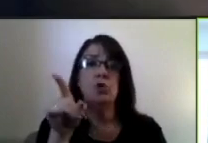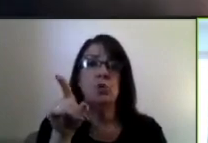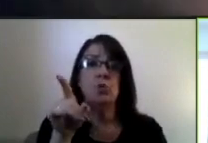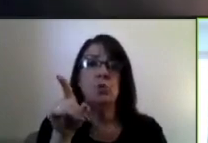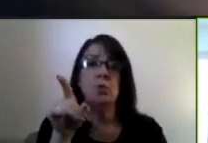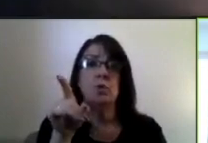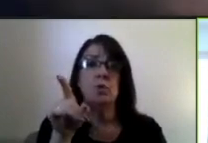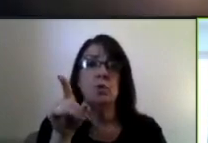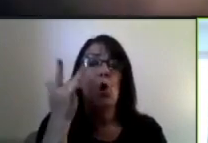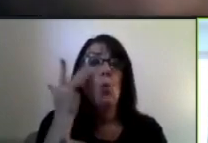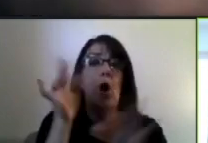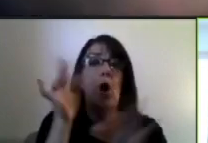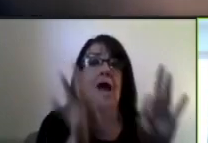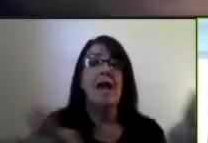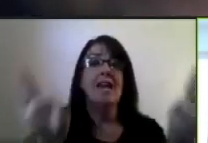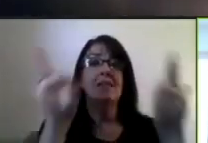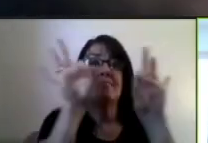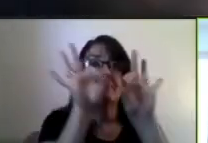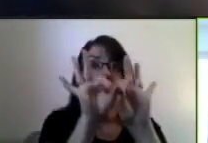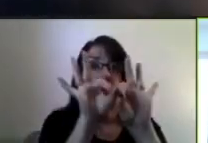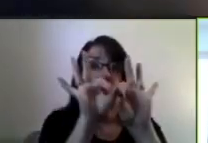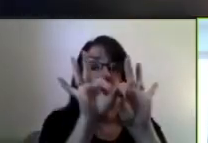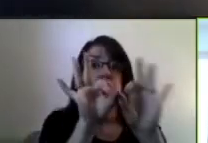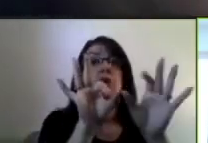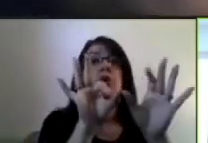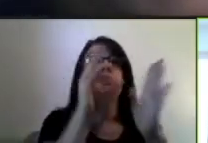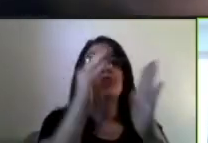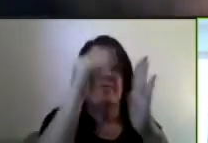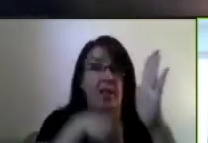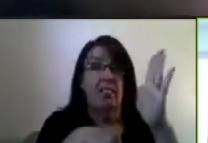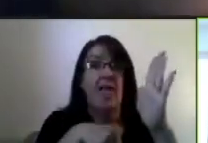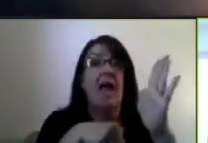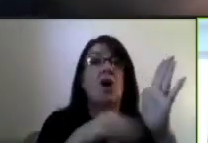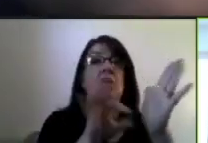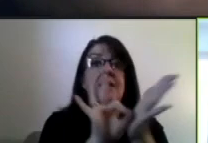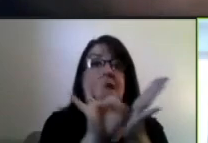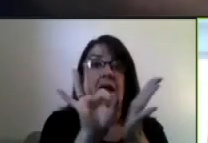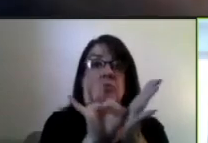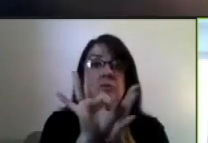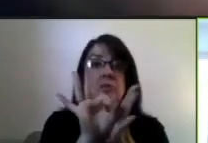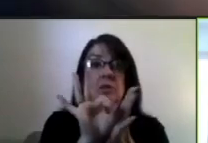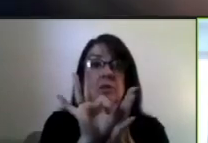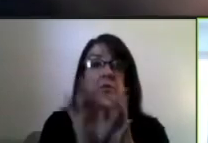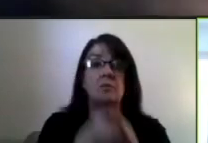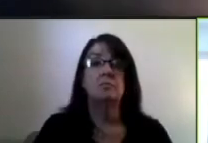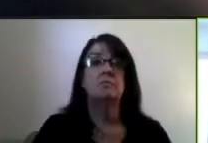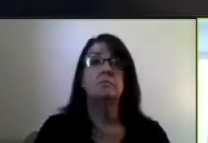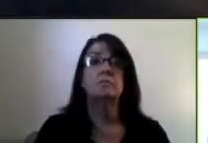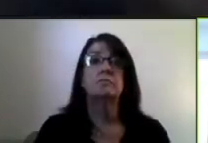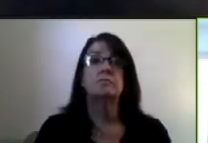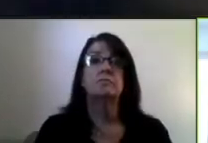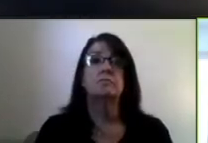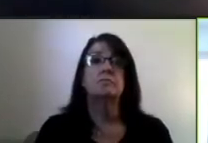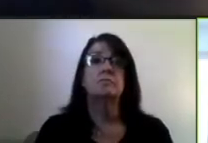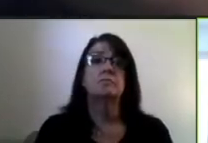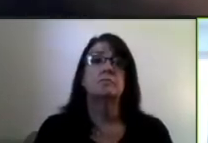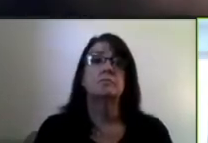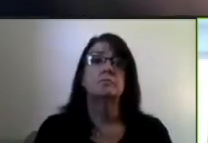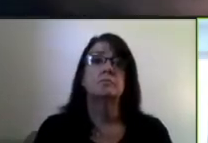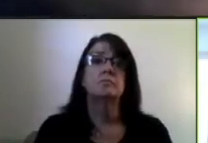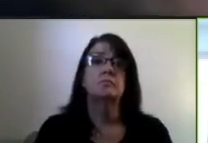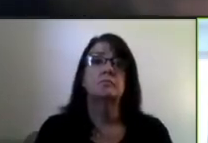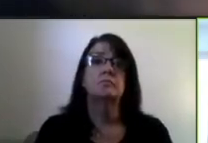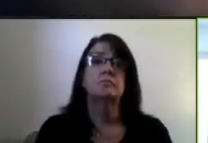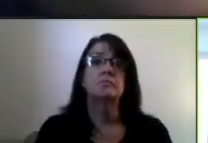why it is important to complete the 2020 census. La mayoría de nuestras agencias que son